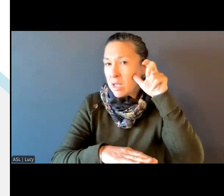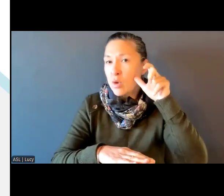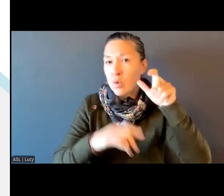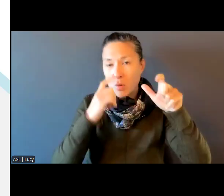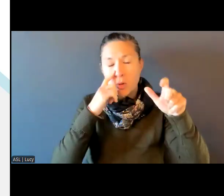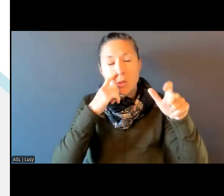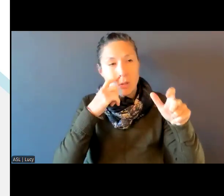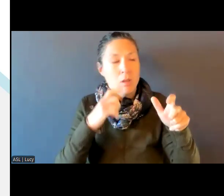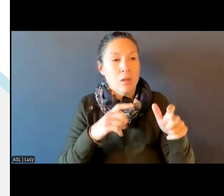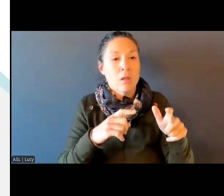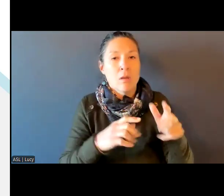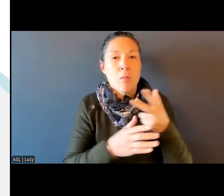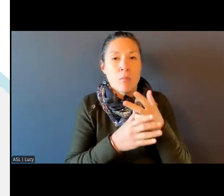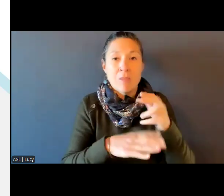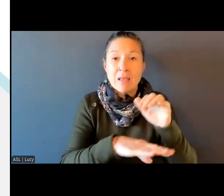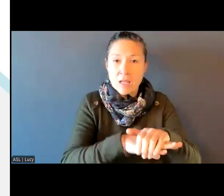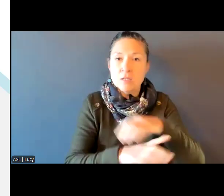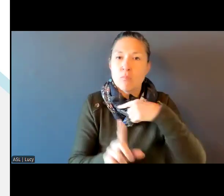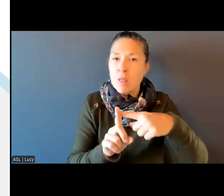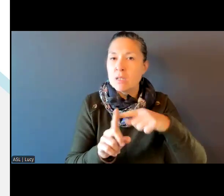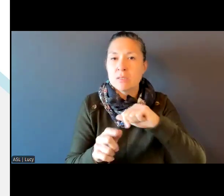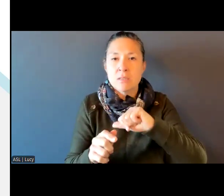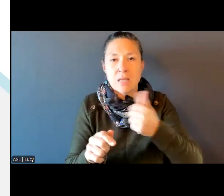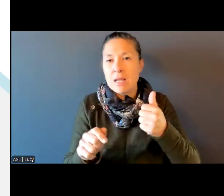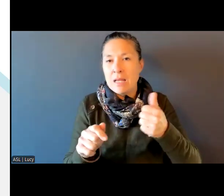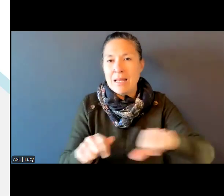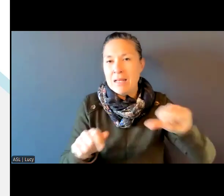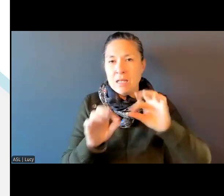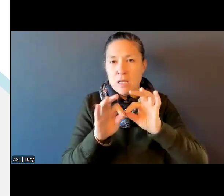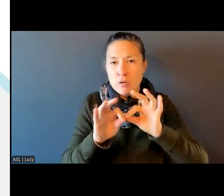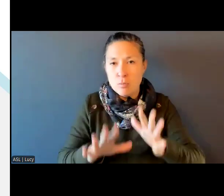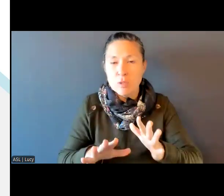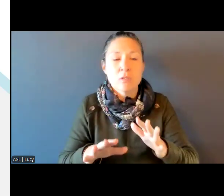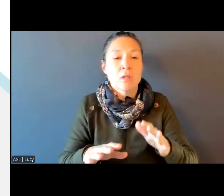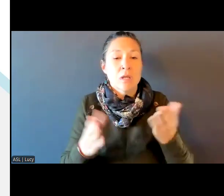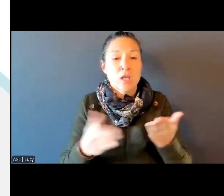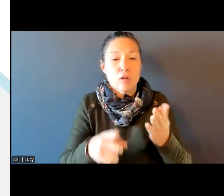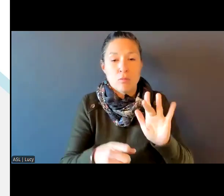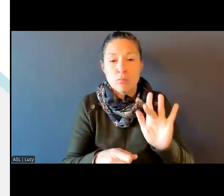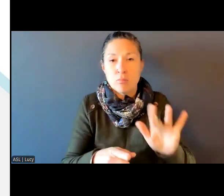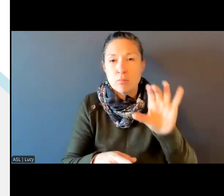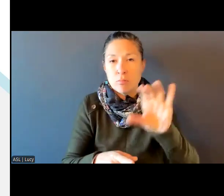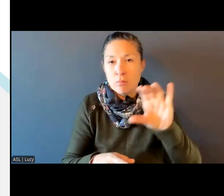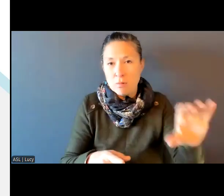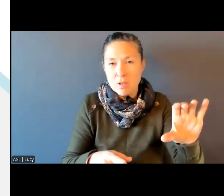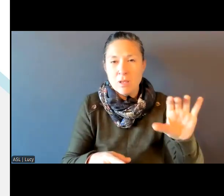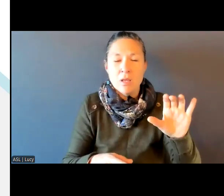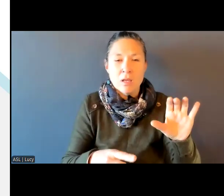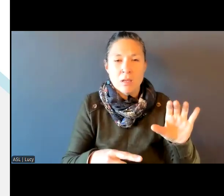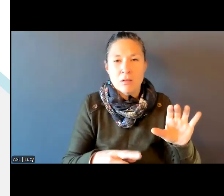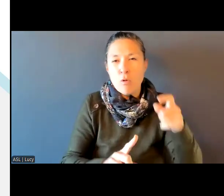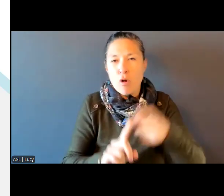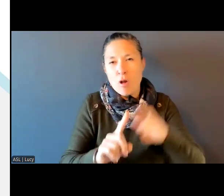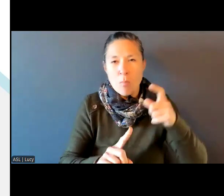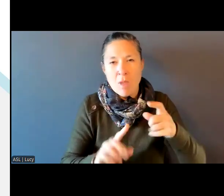comments. Closed captions are available for this meeting, and they will be auto-generated. You can select them